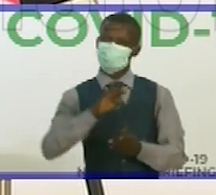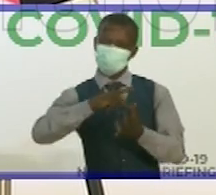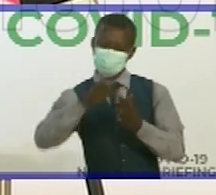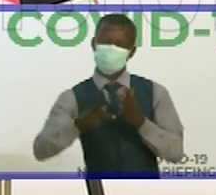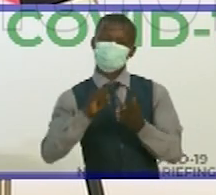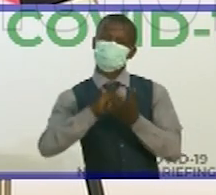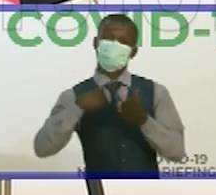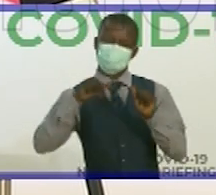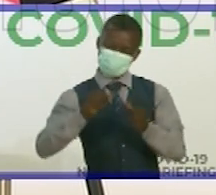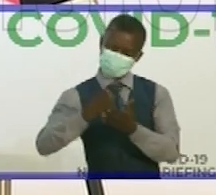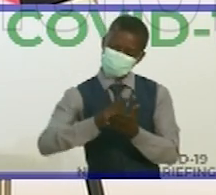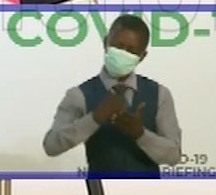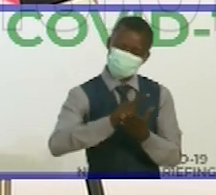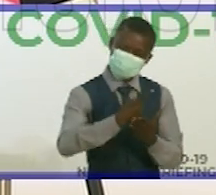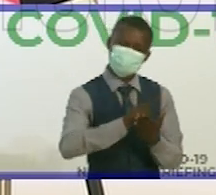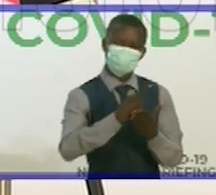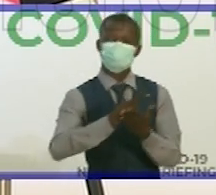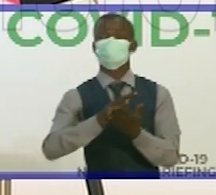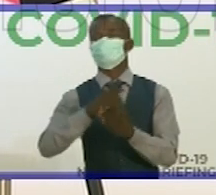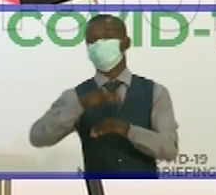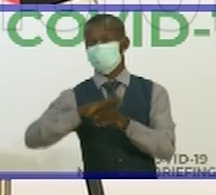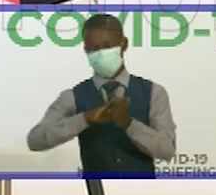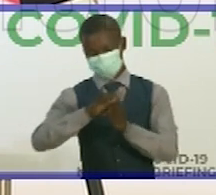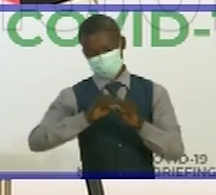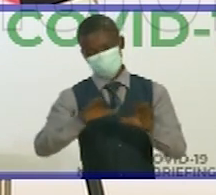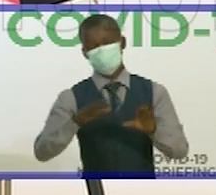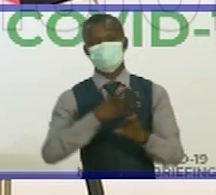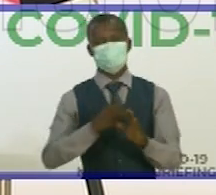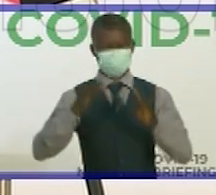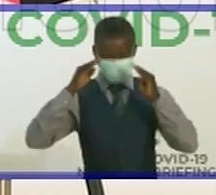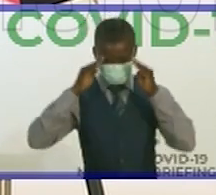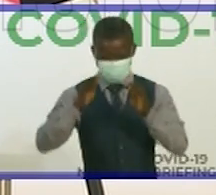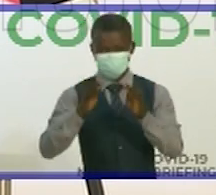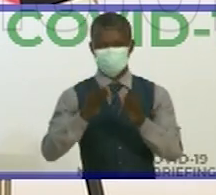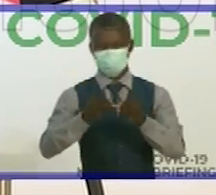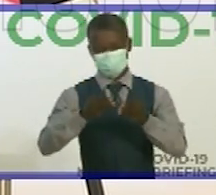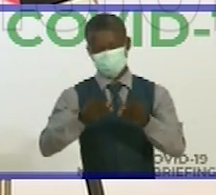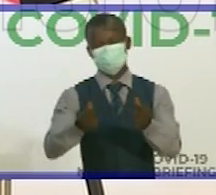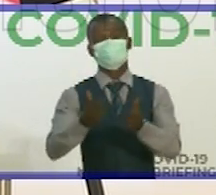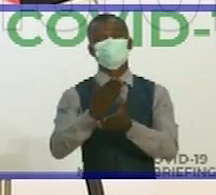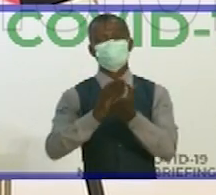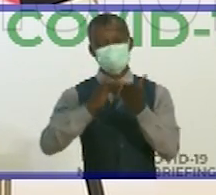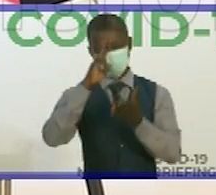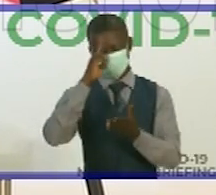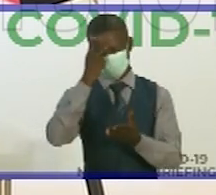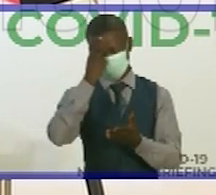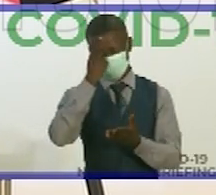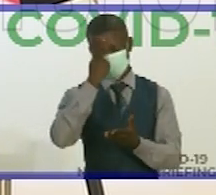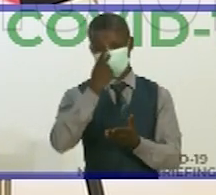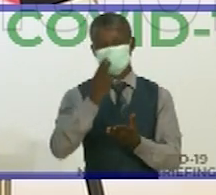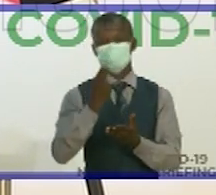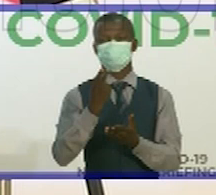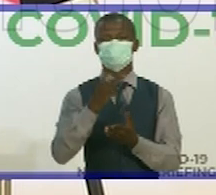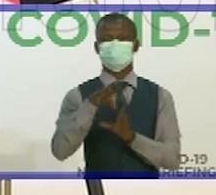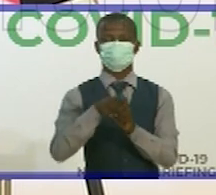a dialogue around COVID-19 and address some of the misinformation as regards whether or